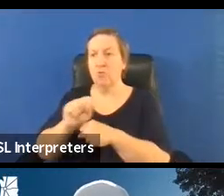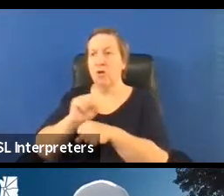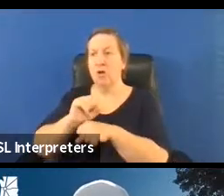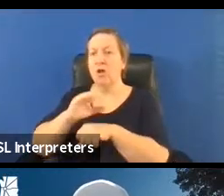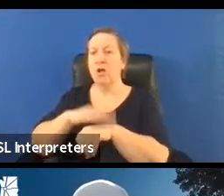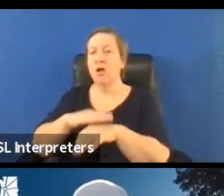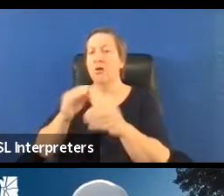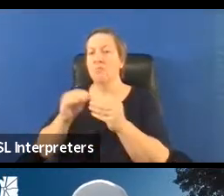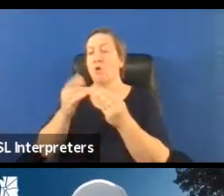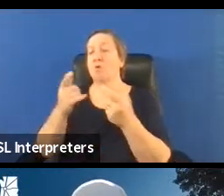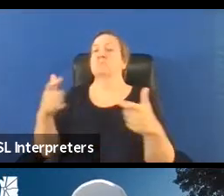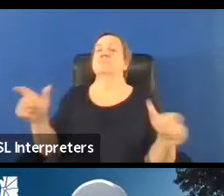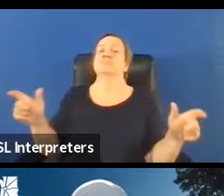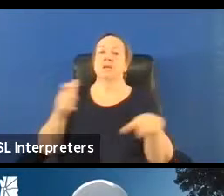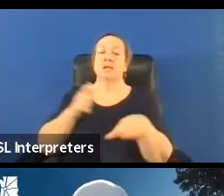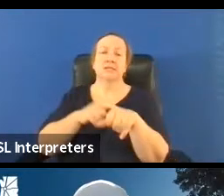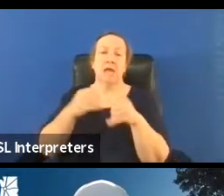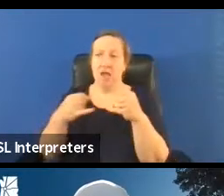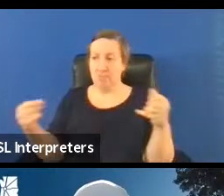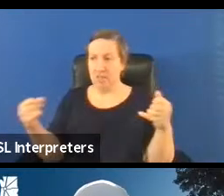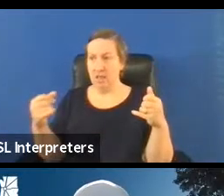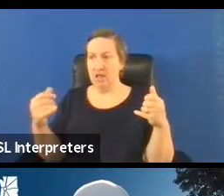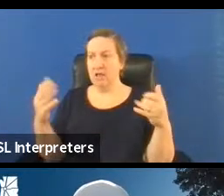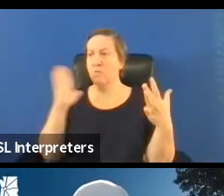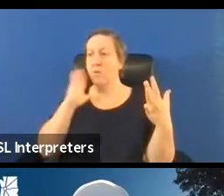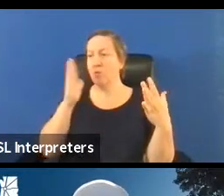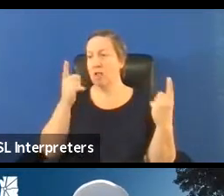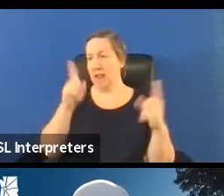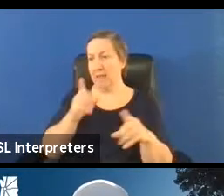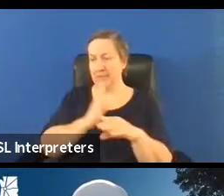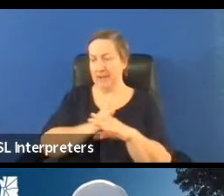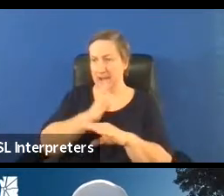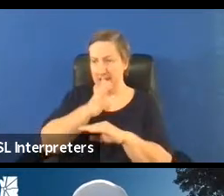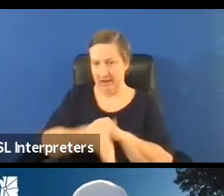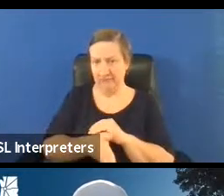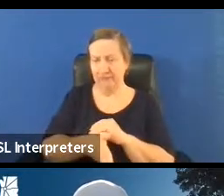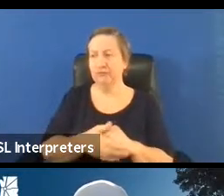broader timeline of what happens after